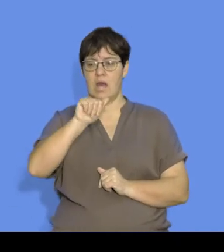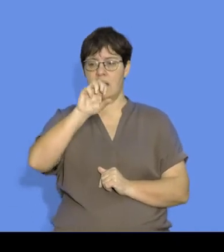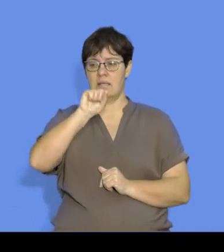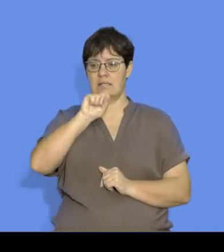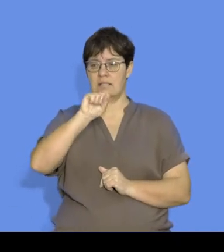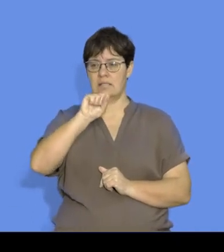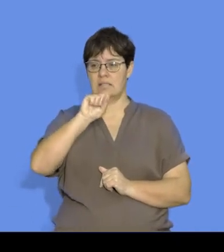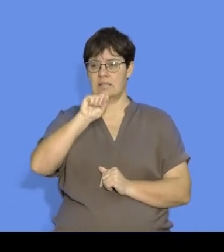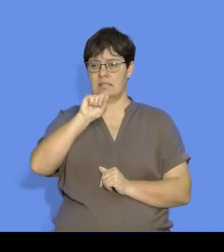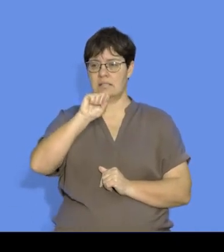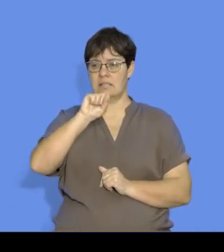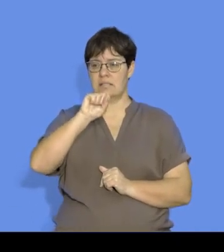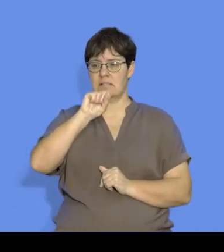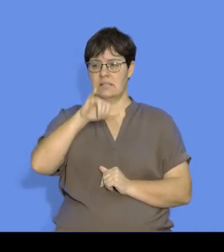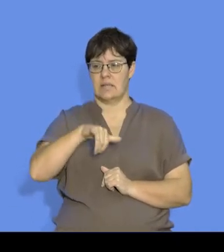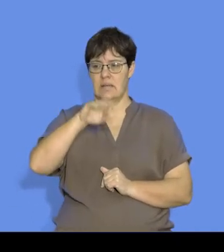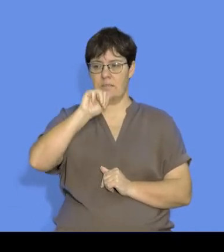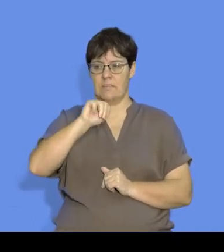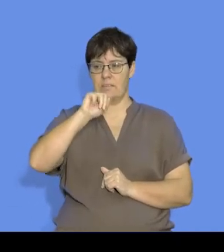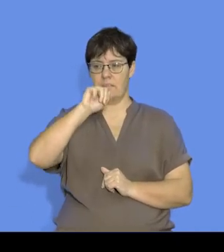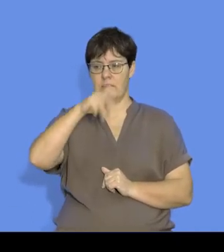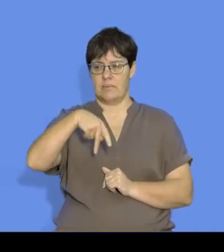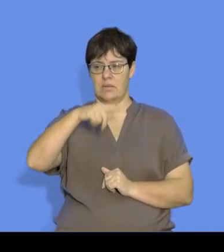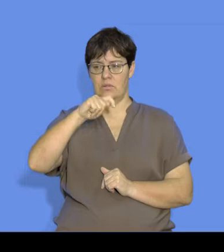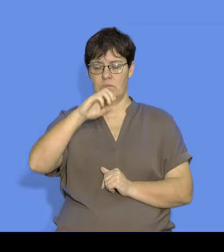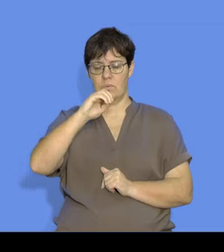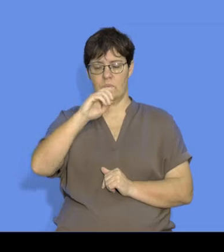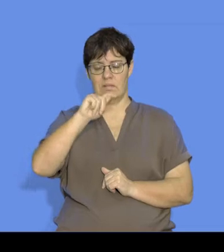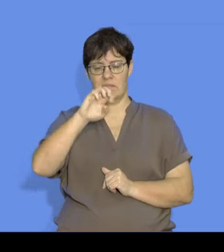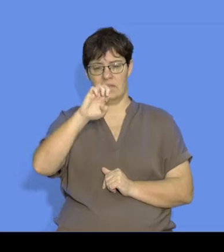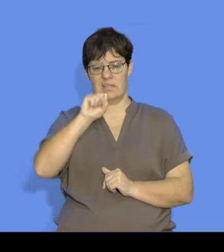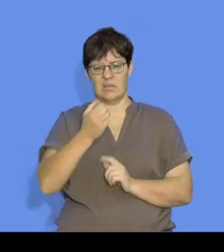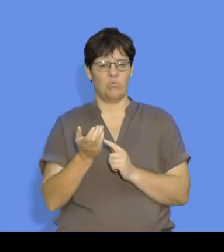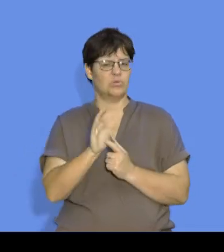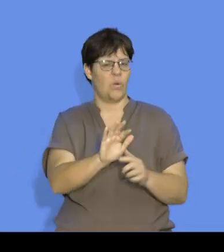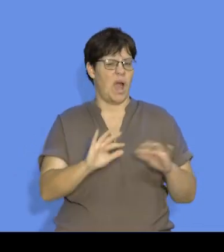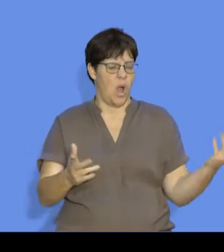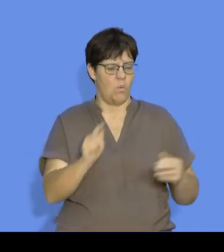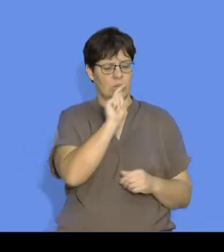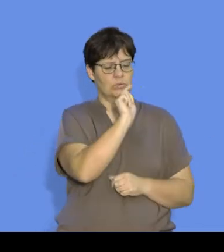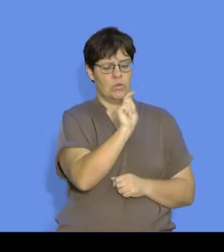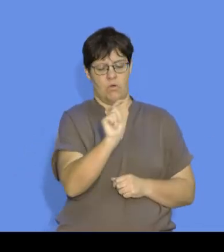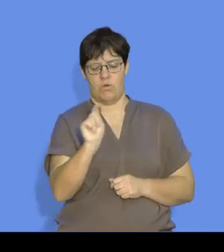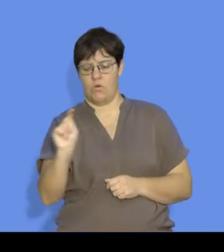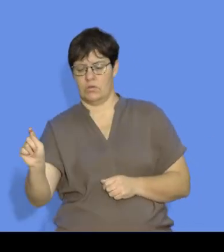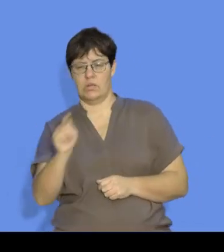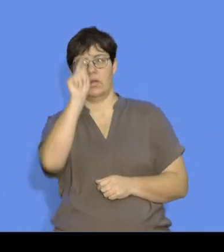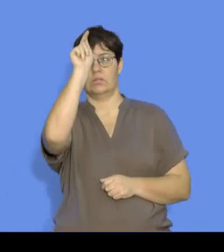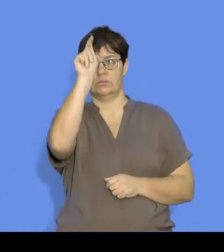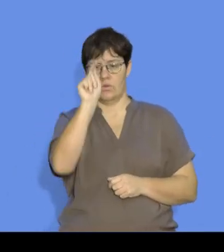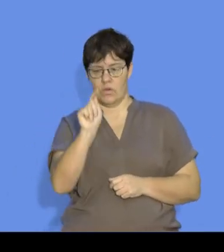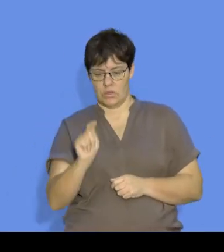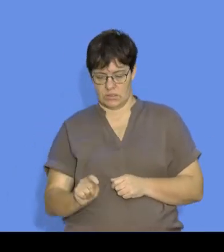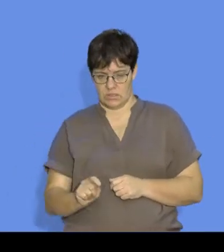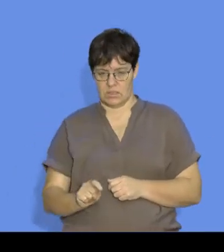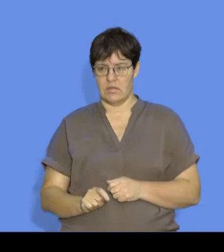the graph, which are normally shown using a dotted line like this, right? So where the P